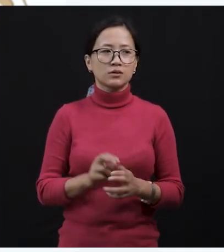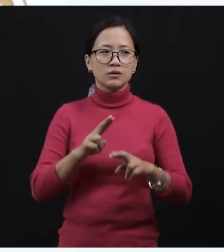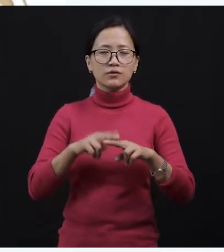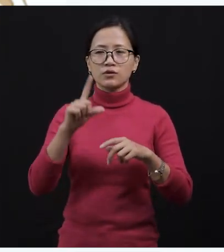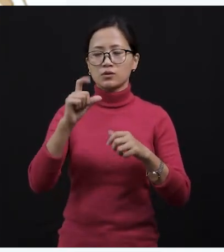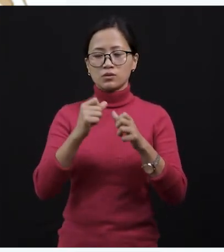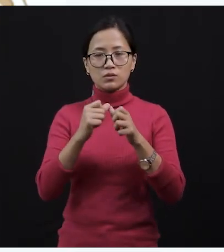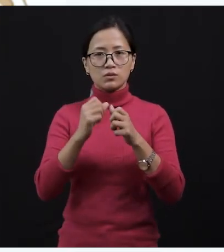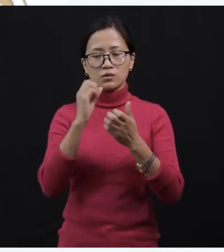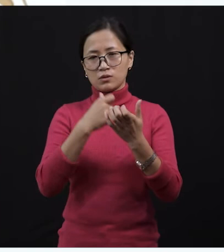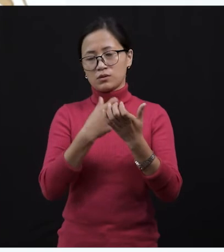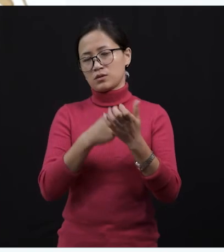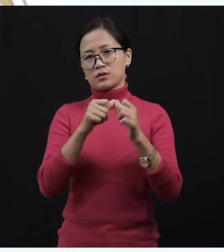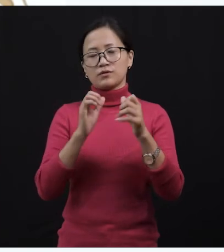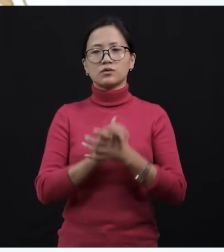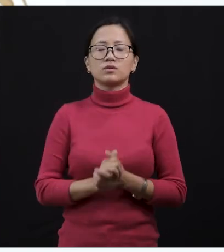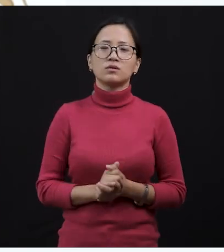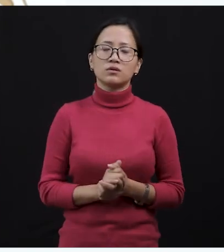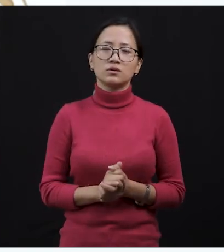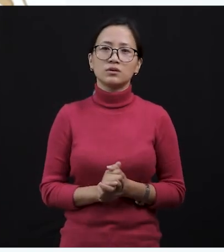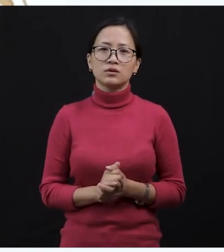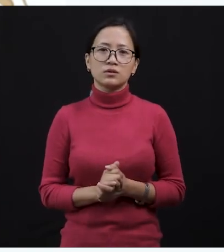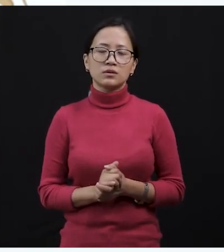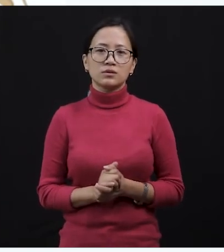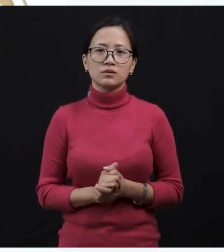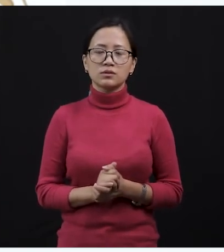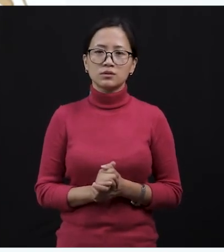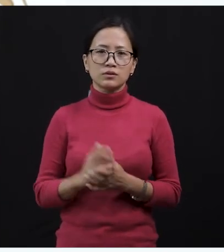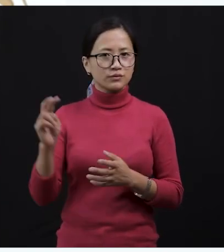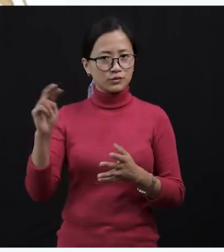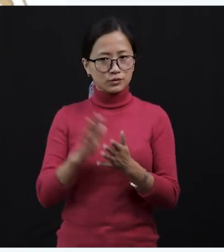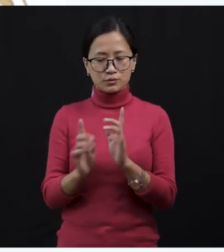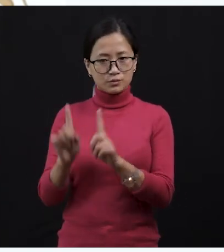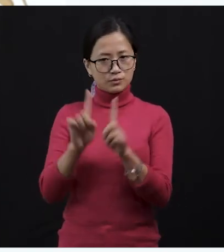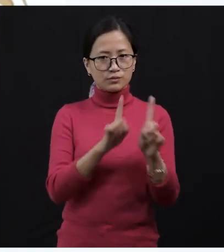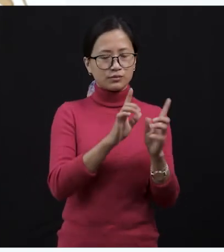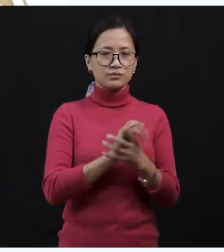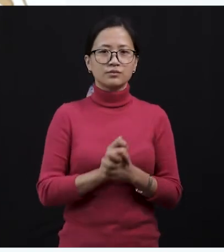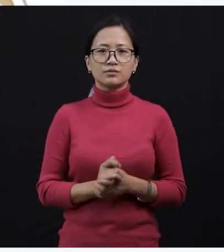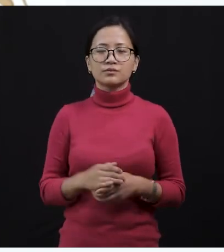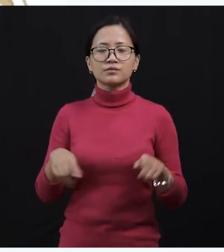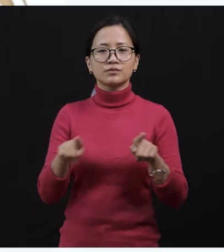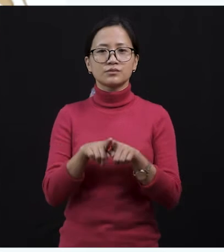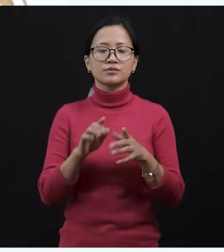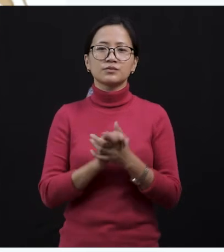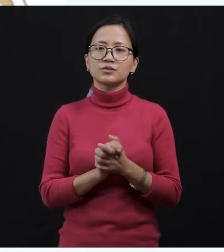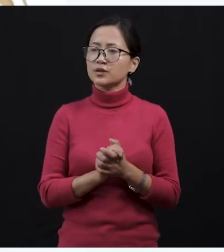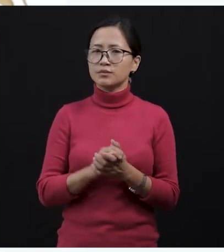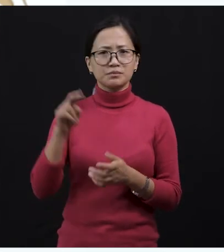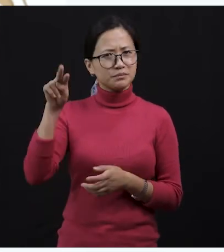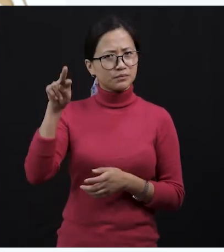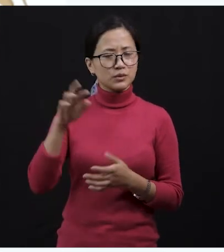flora, when we say flora, flora refers to plants, and flora